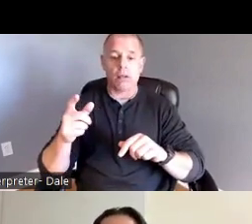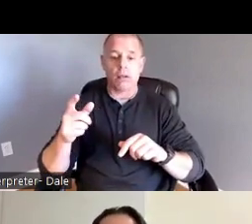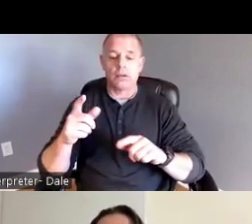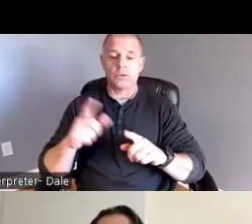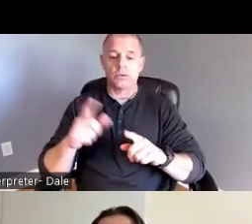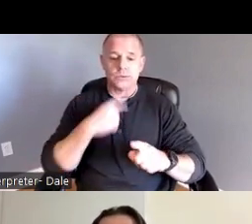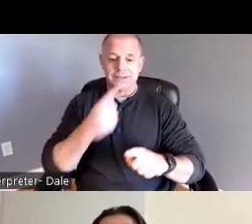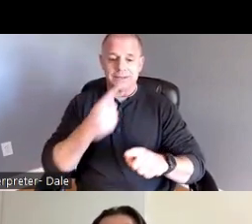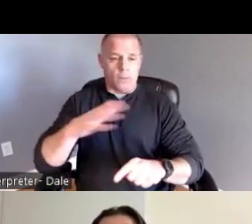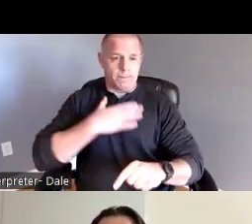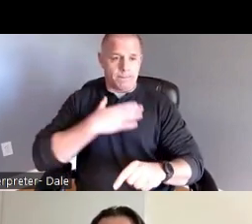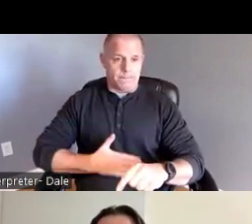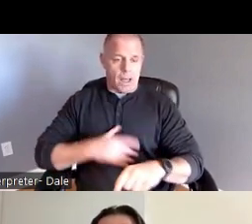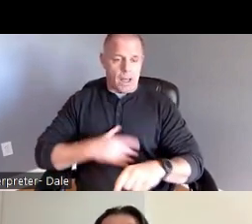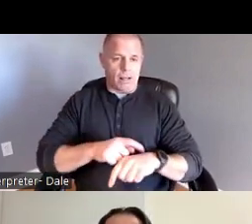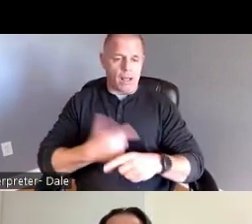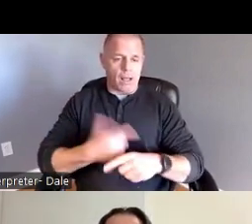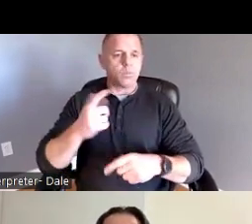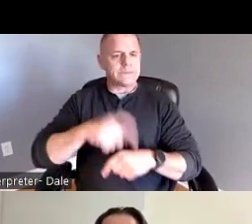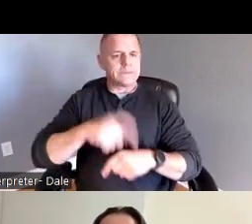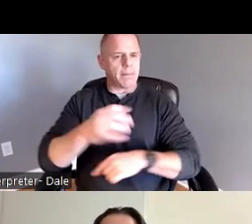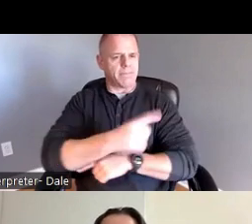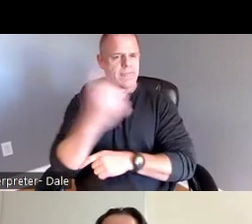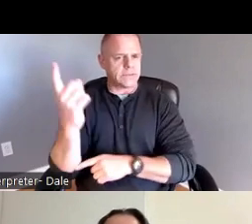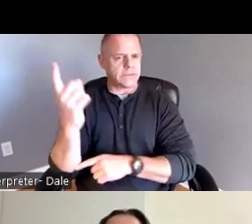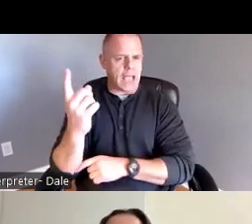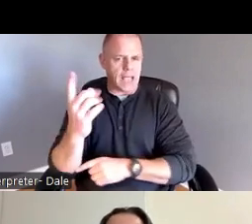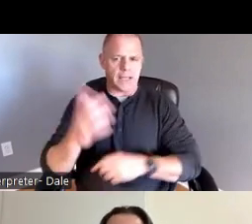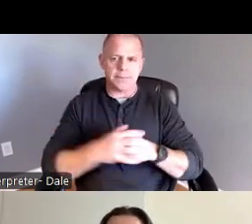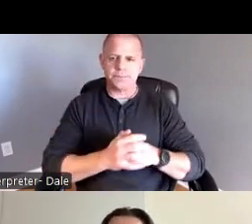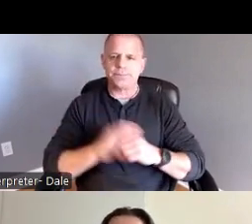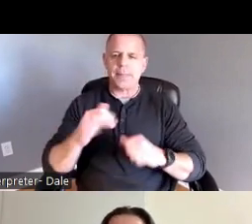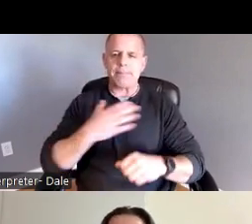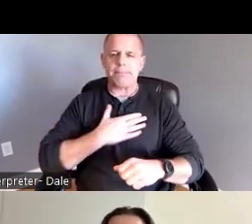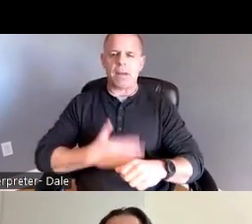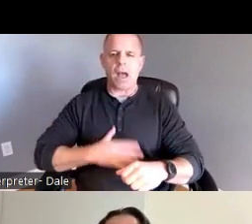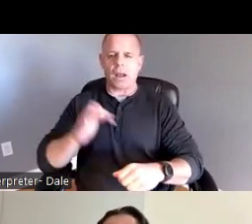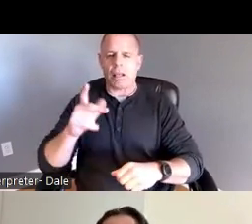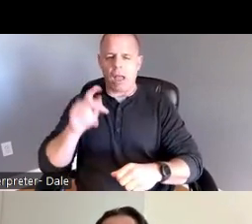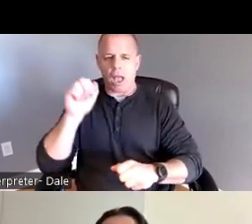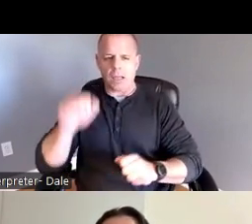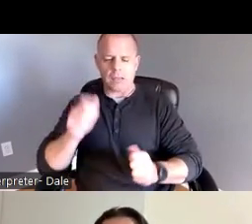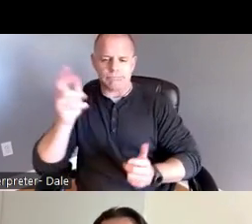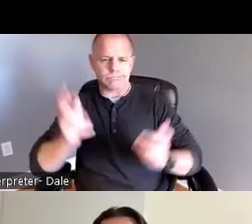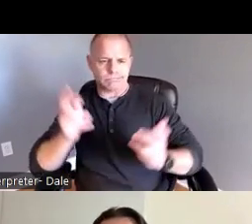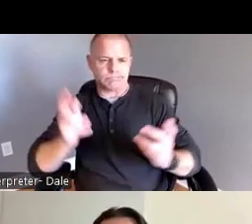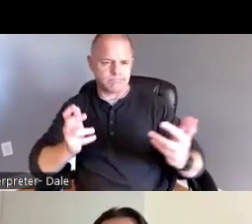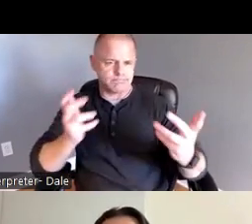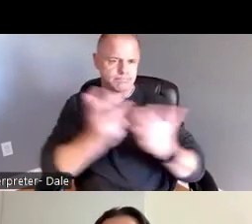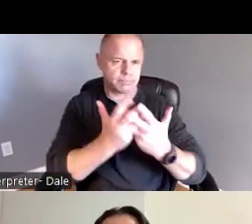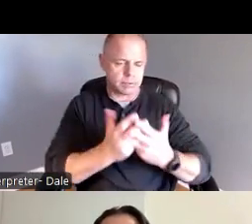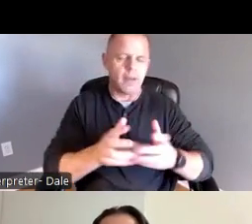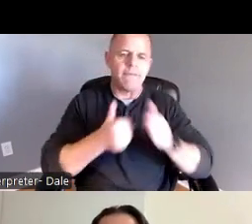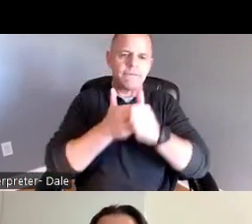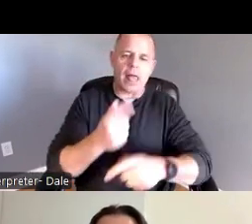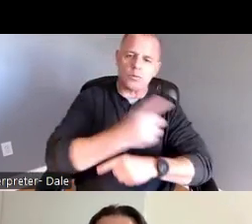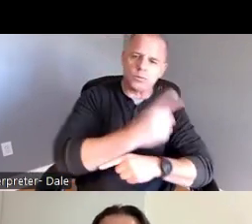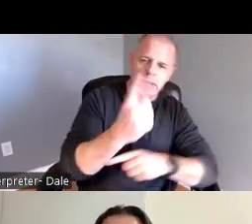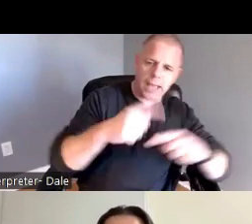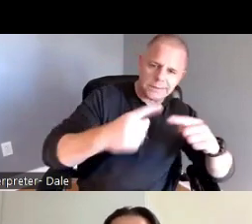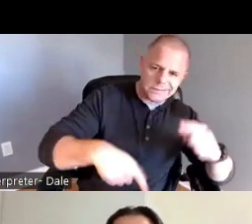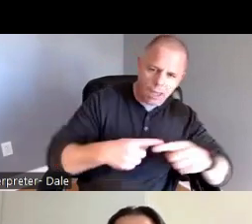clocks what time of the day we are. So these body clocks, they can align these rhythms to the day and night cycle. So